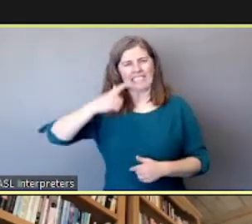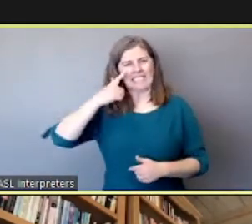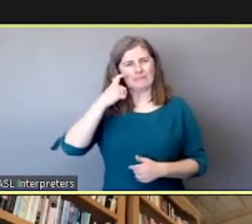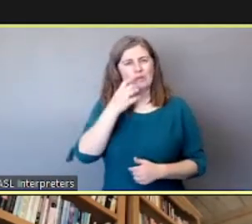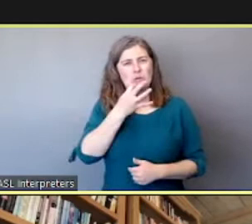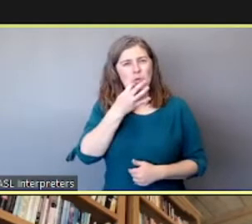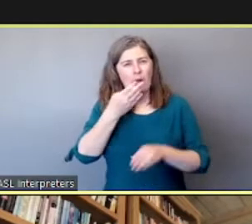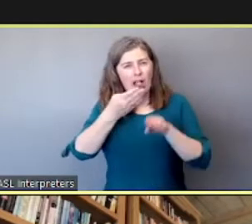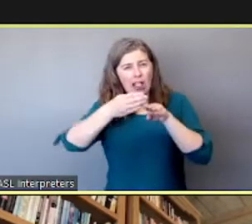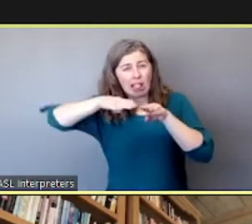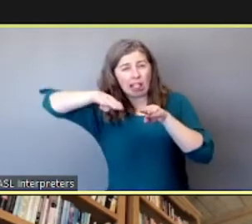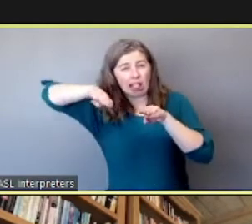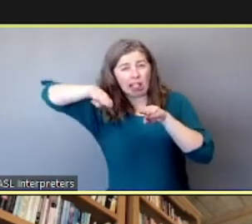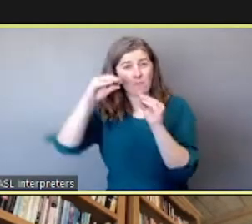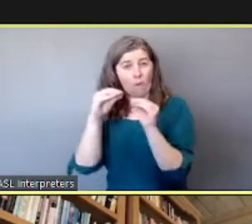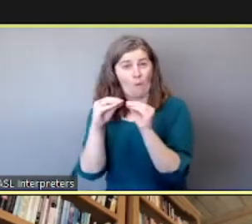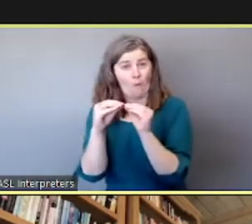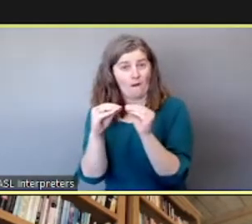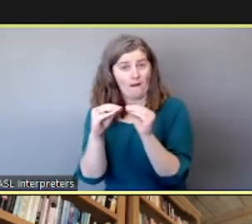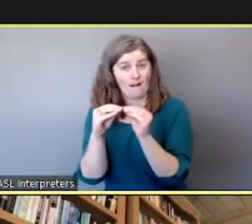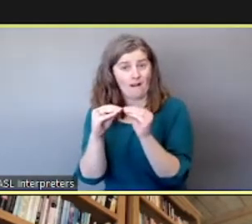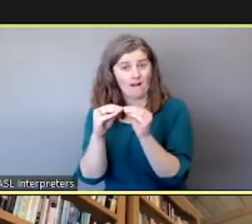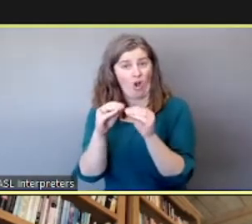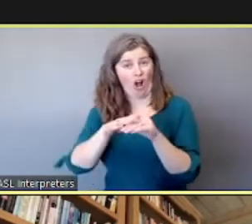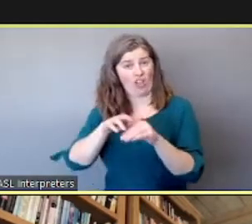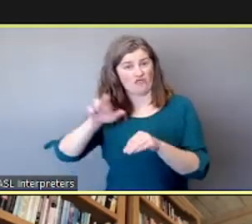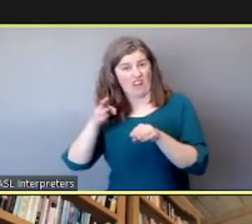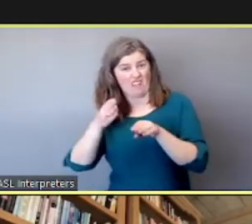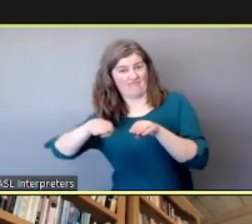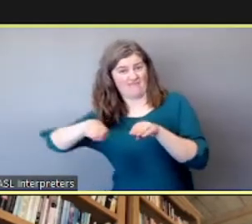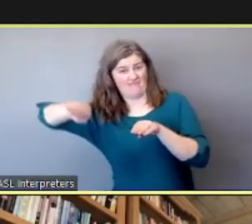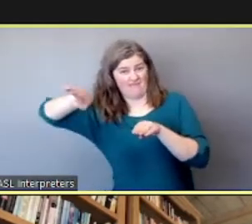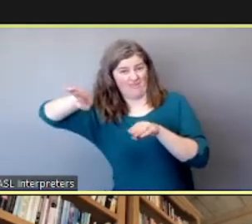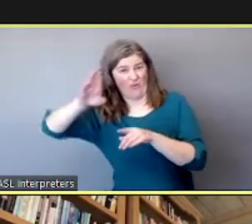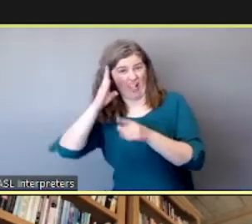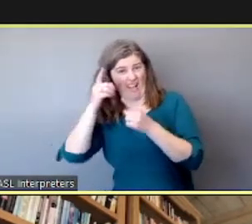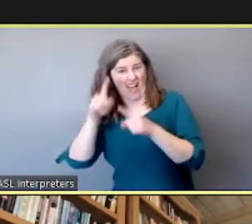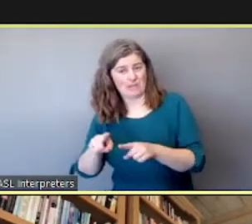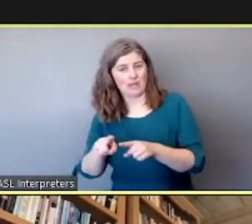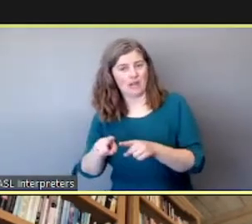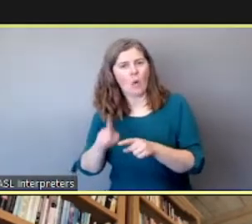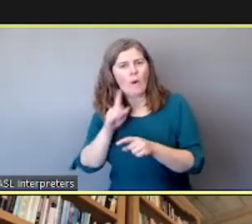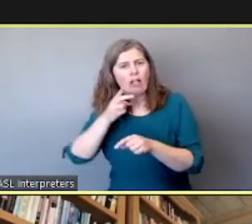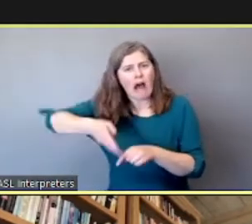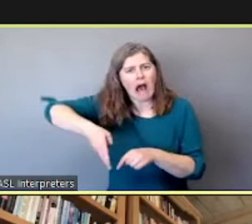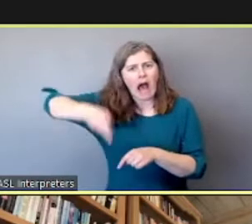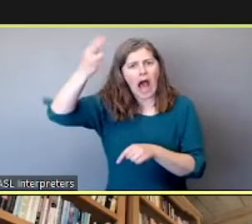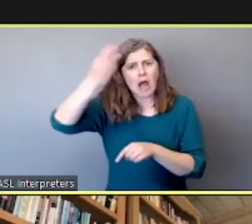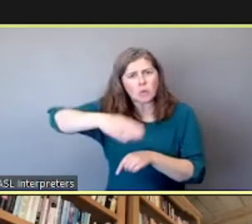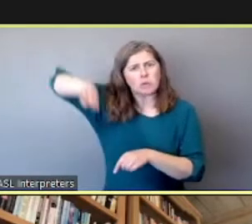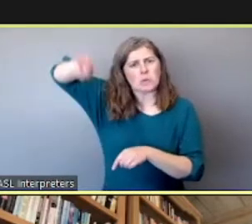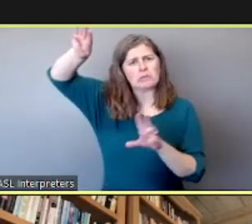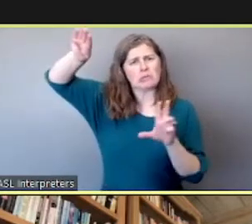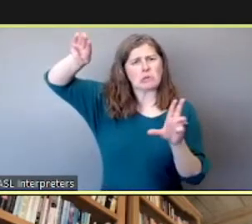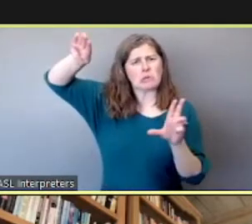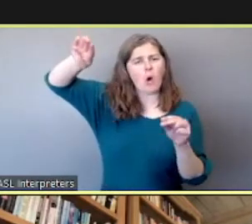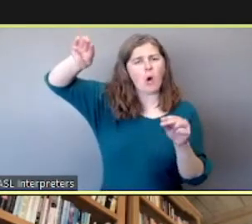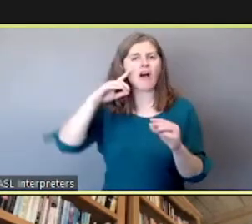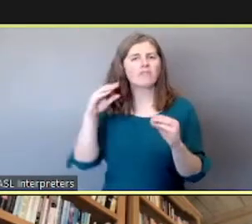soon in the curve on the right. And I don't think it can go as high because this time we'll